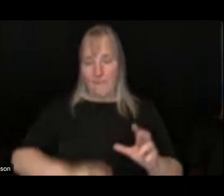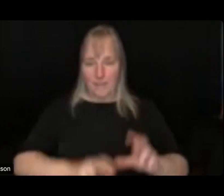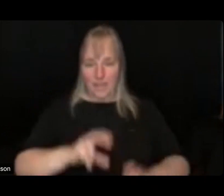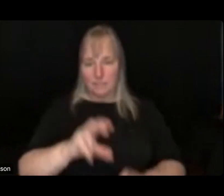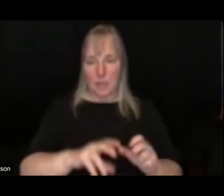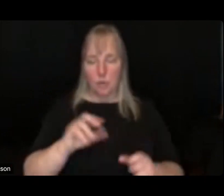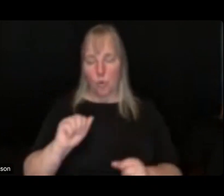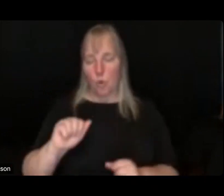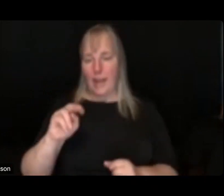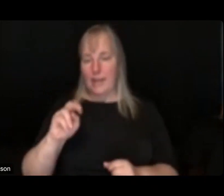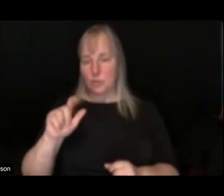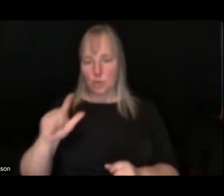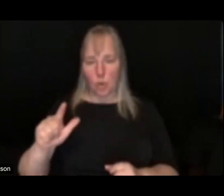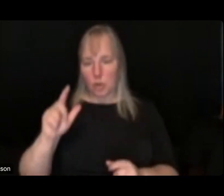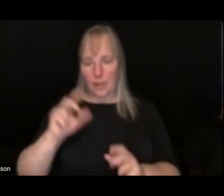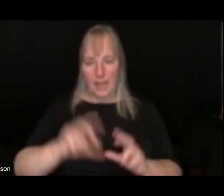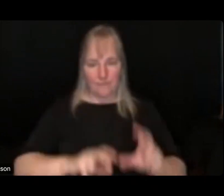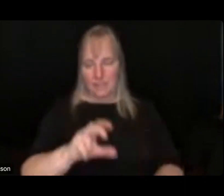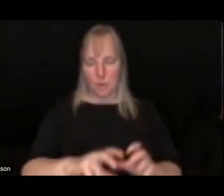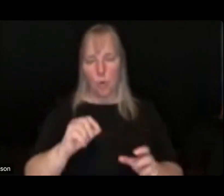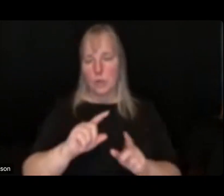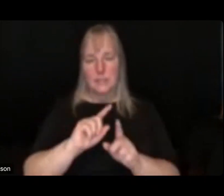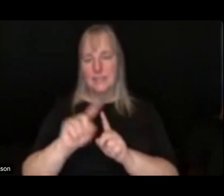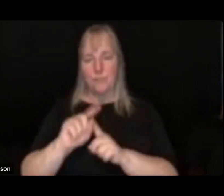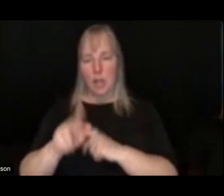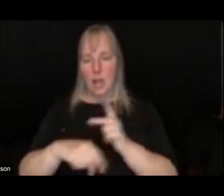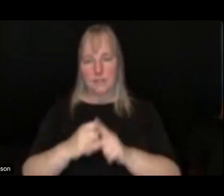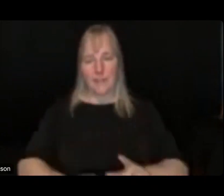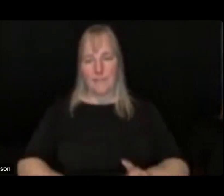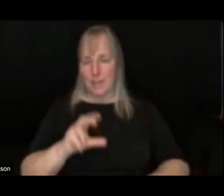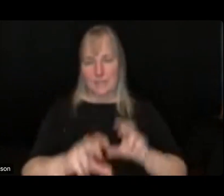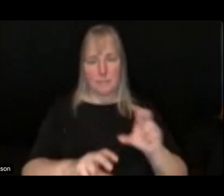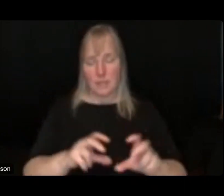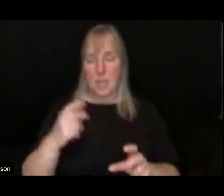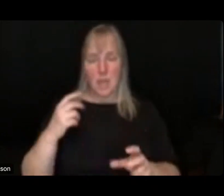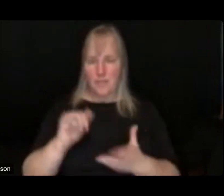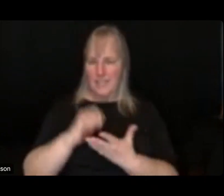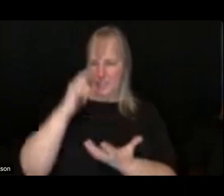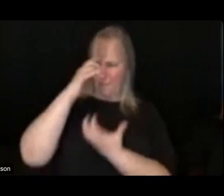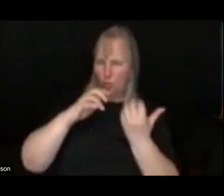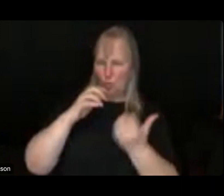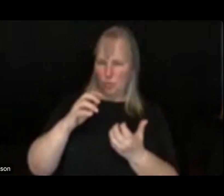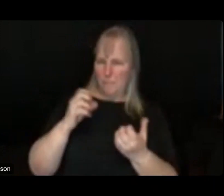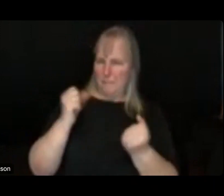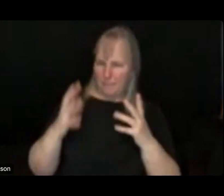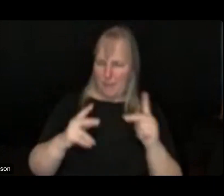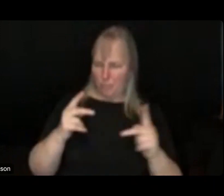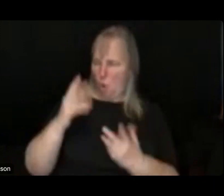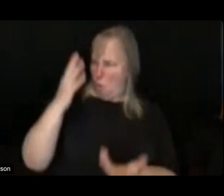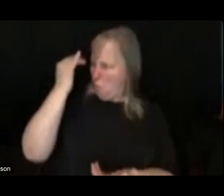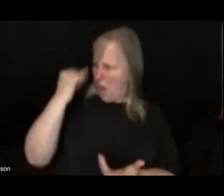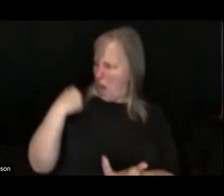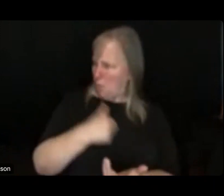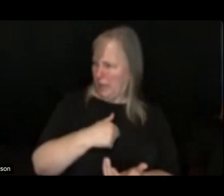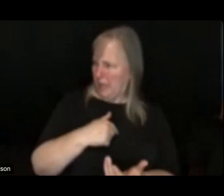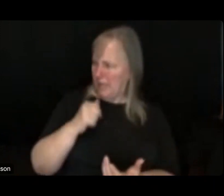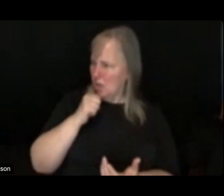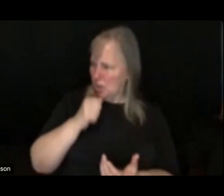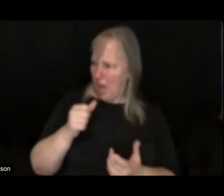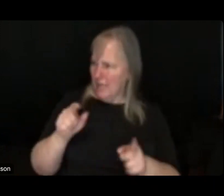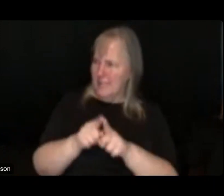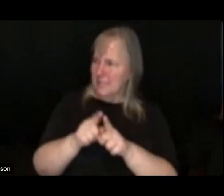and it's confused a lot of people. We've talked to a lot of people why we have not been as much of a draw